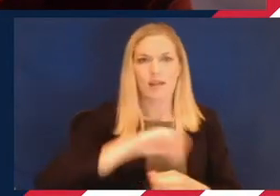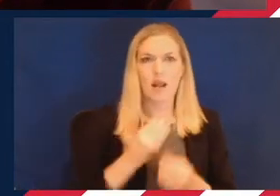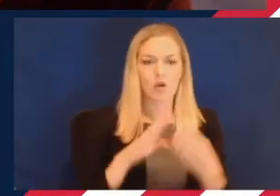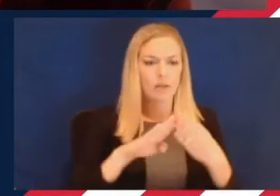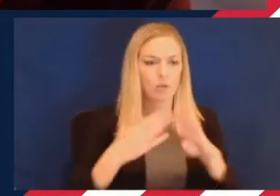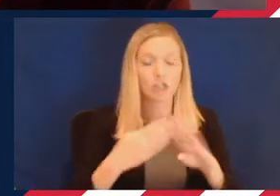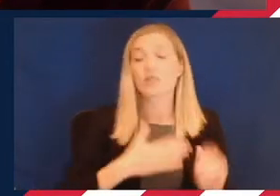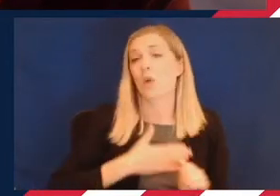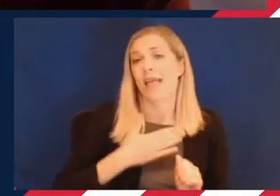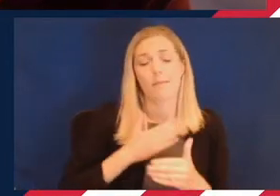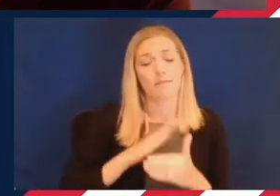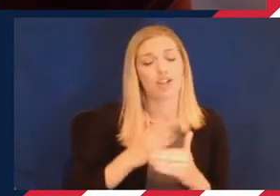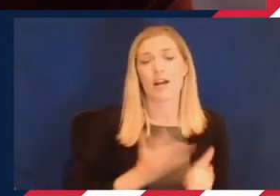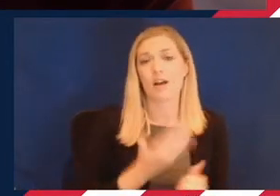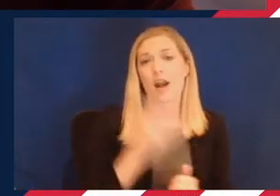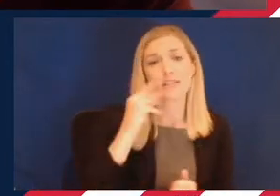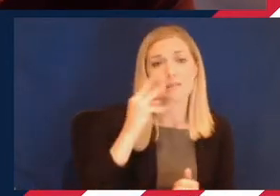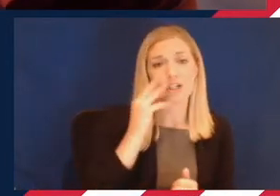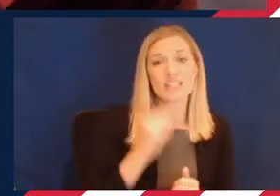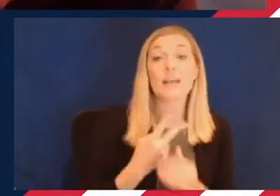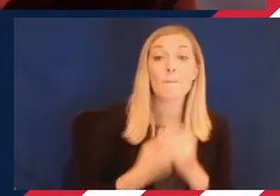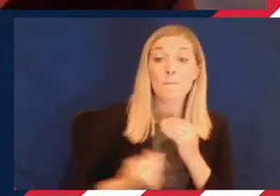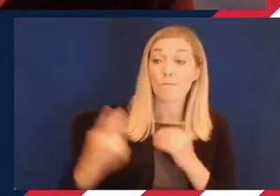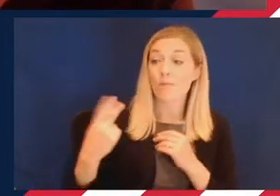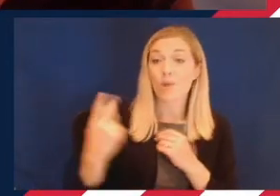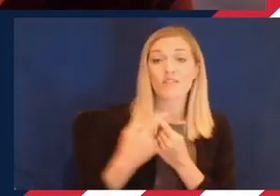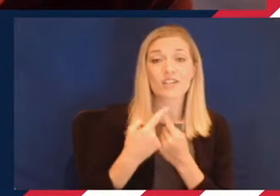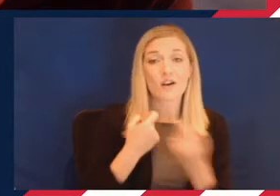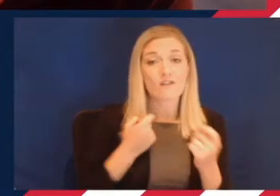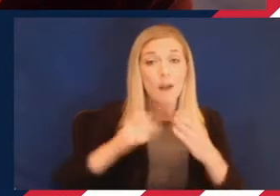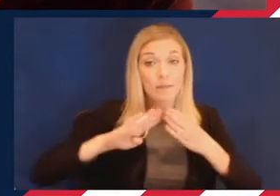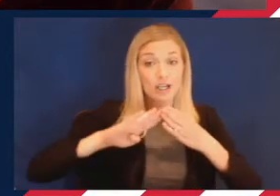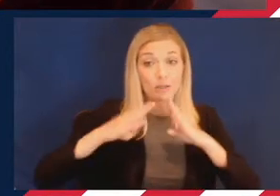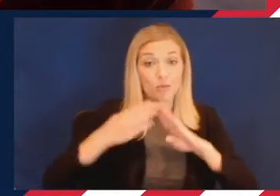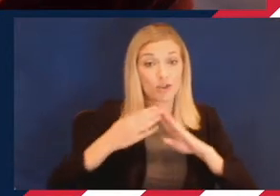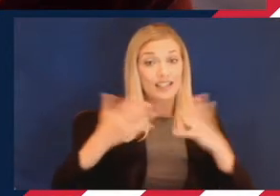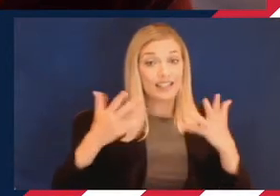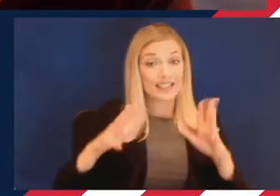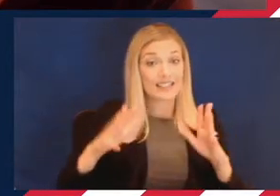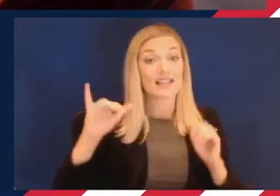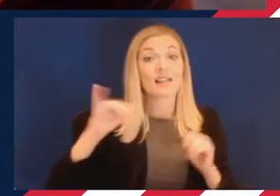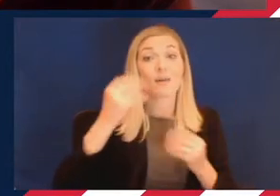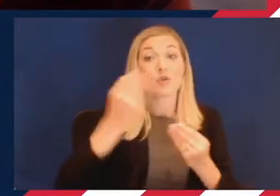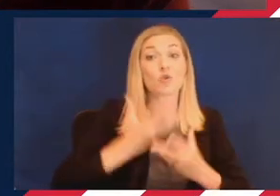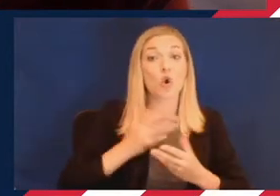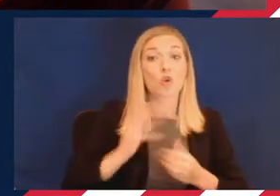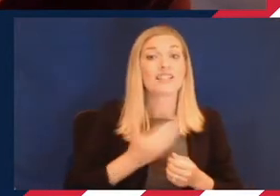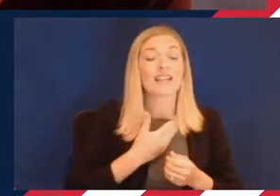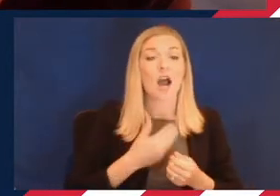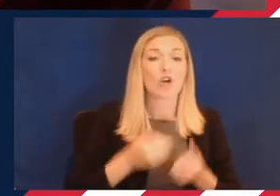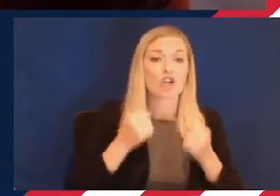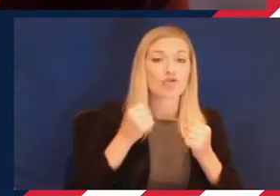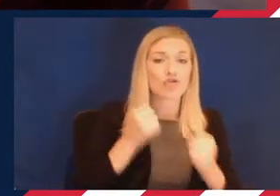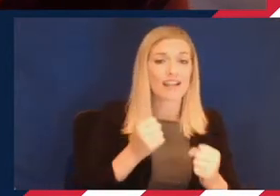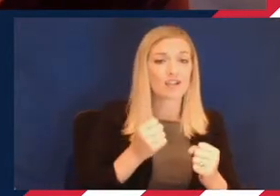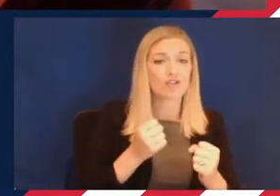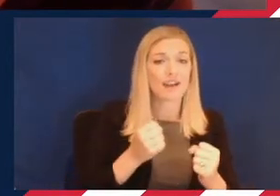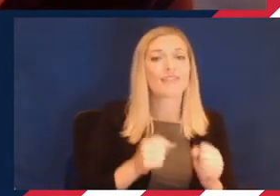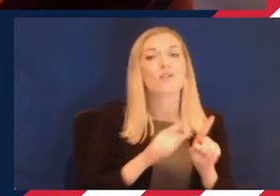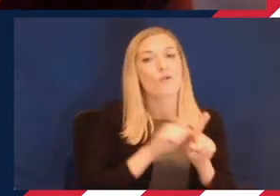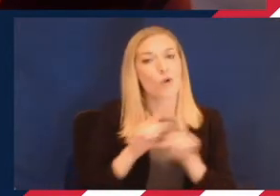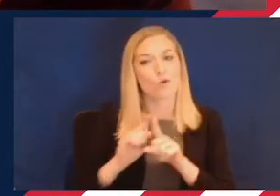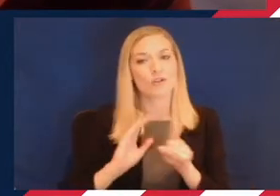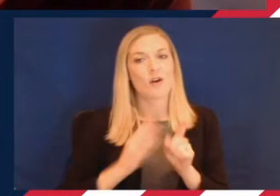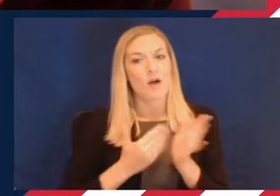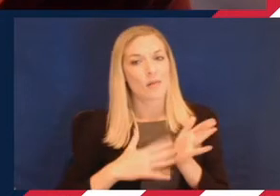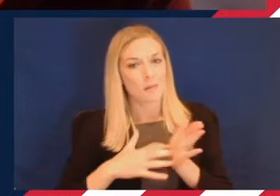and I both come from communities that have been told their greatest strengths are their greatest liabilities, as do many of our staff.